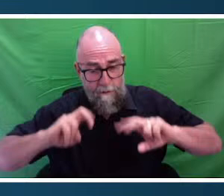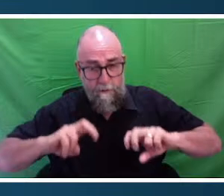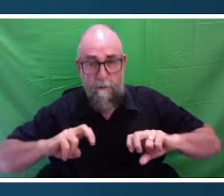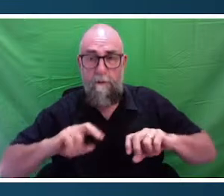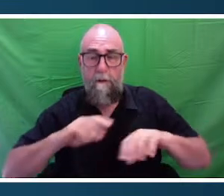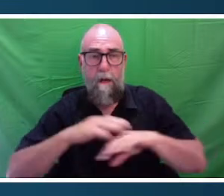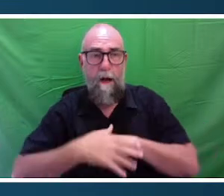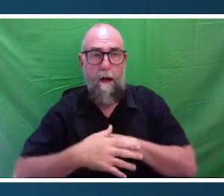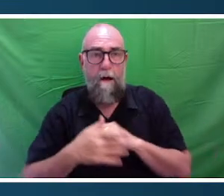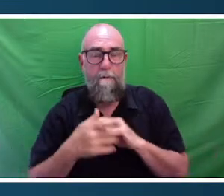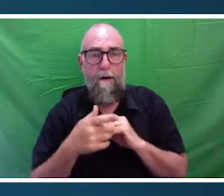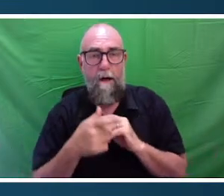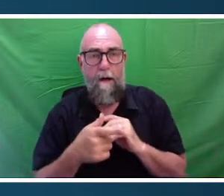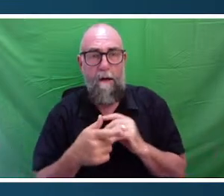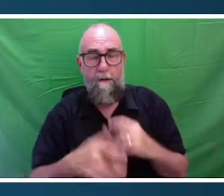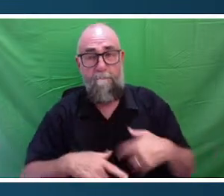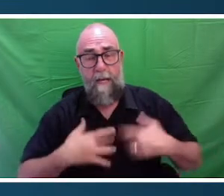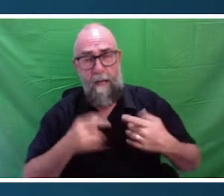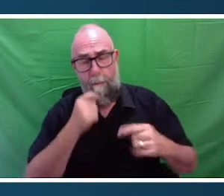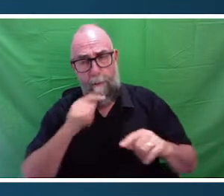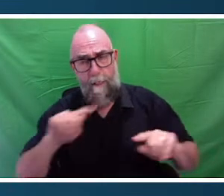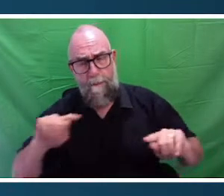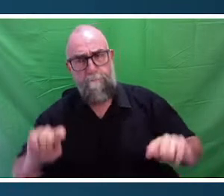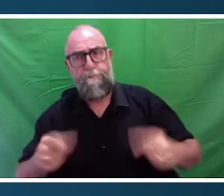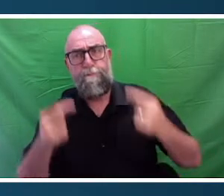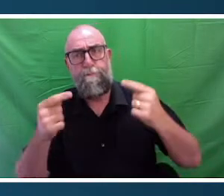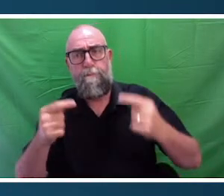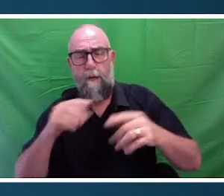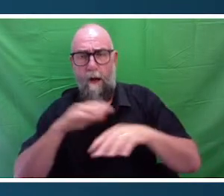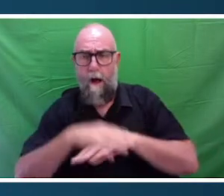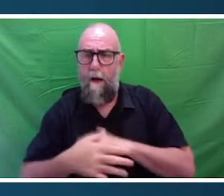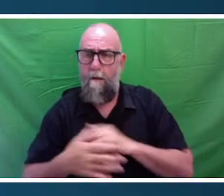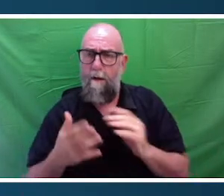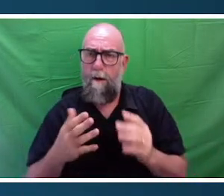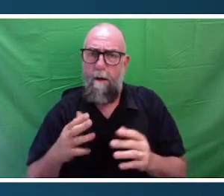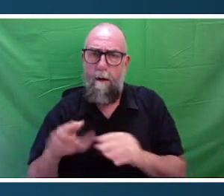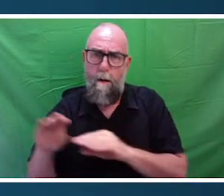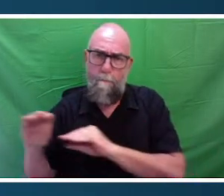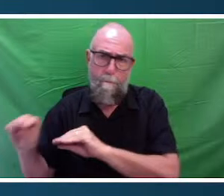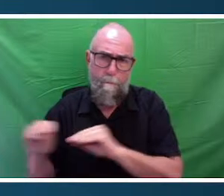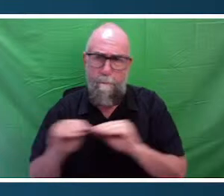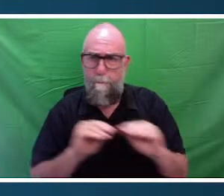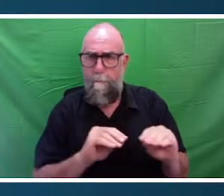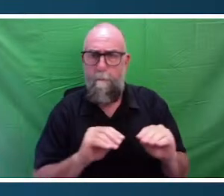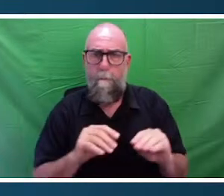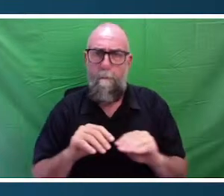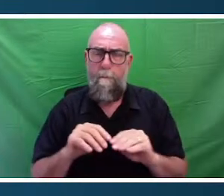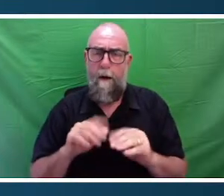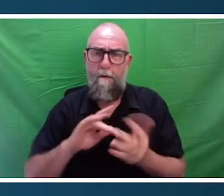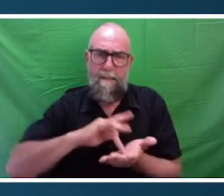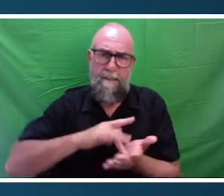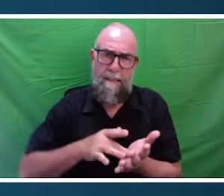social impacts from migrant-sending communities? And if so, why might that be the case?